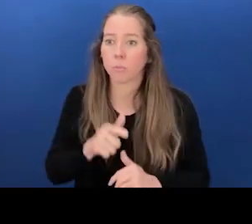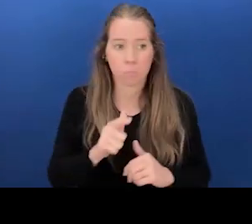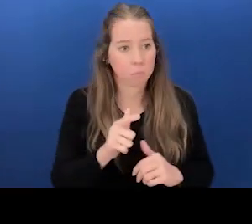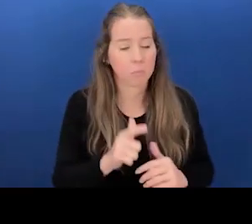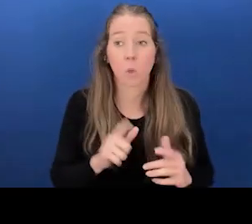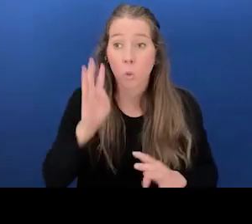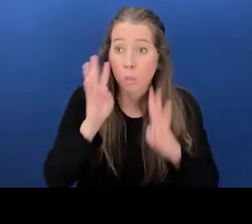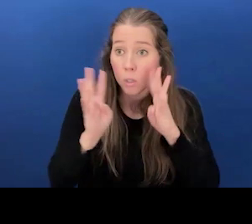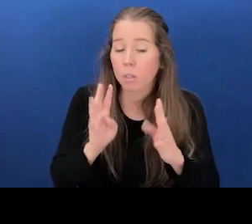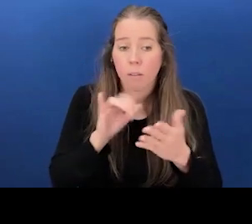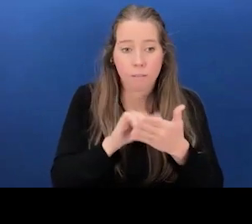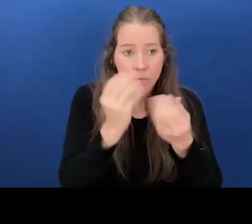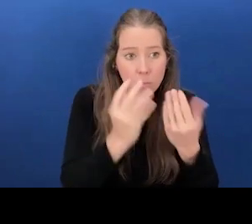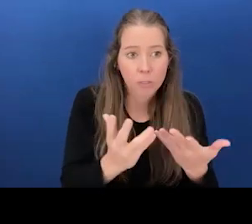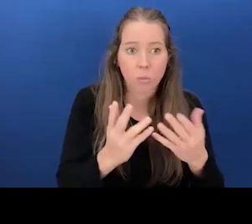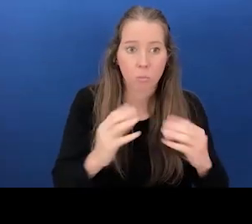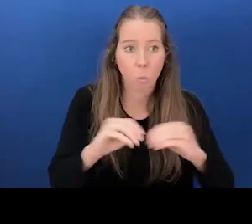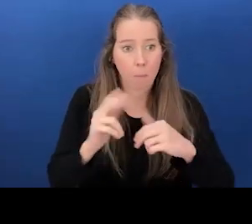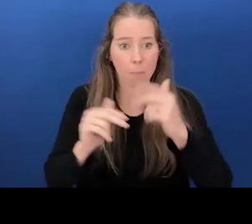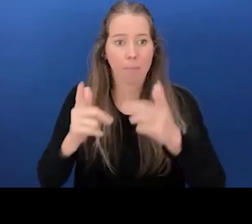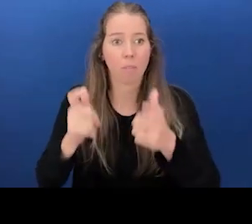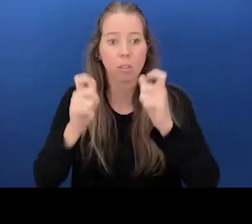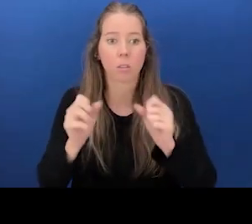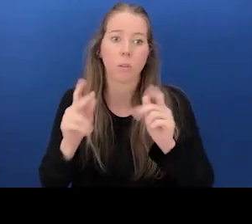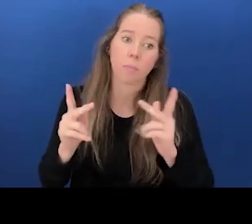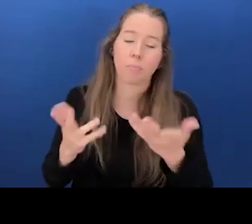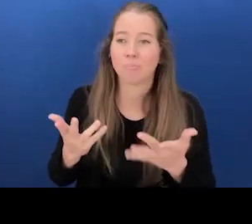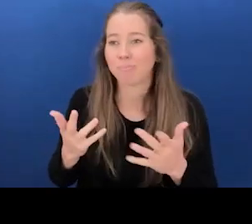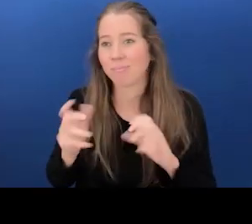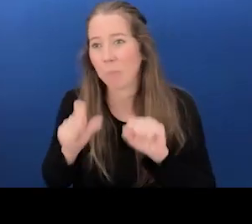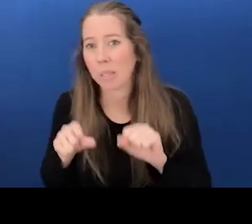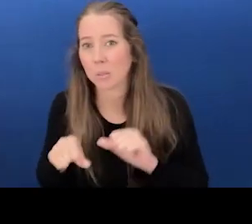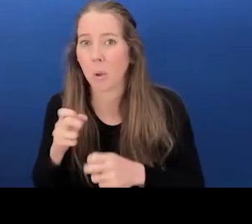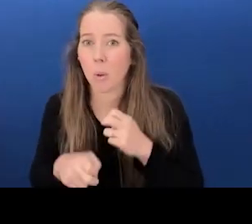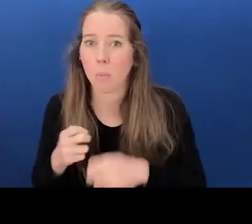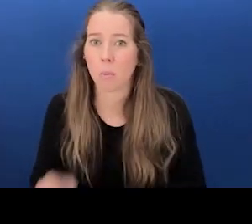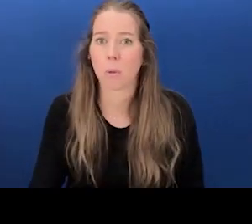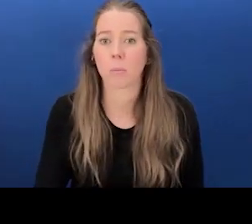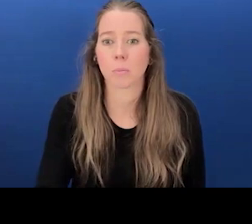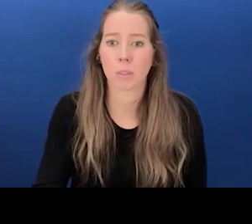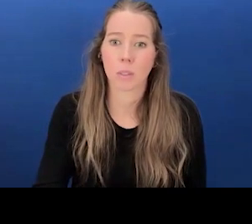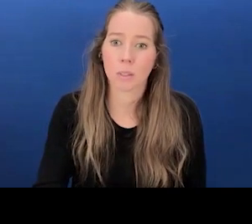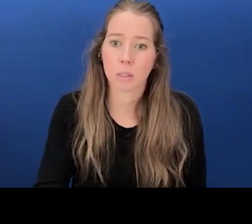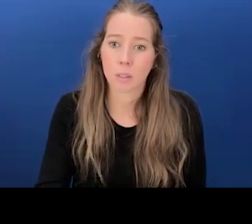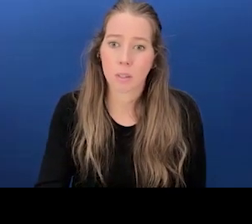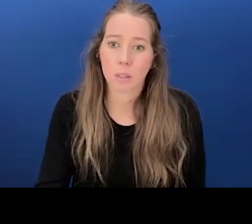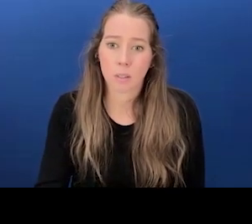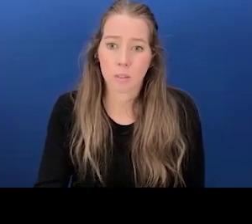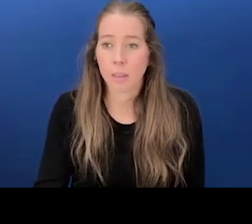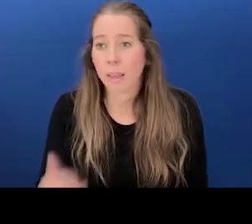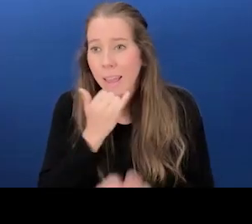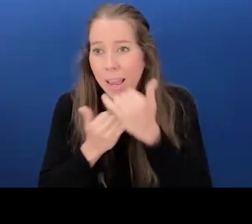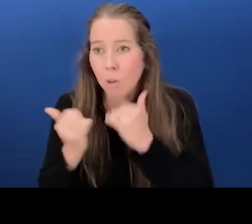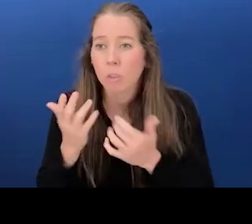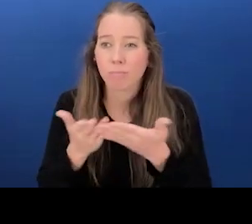faster, and there you go. Potential upshots. That was potential upshots, pitfalls, errors, and sources of